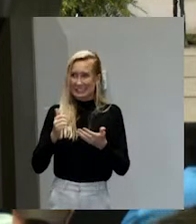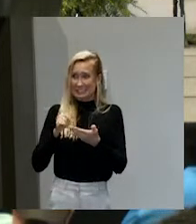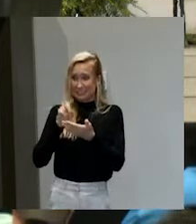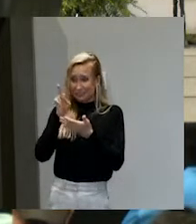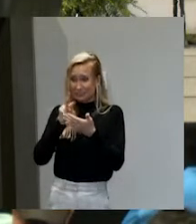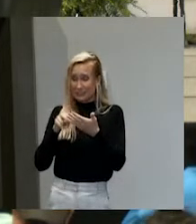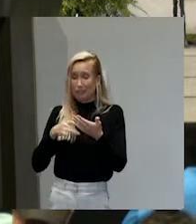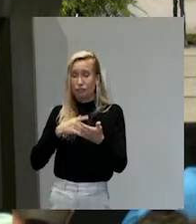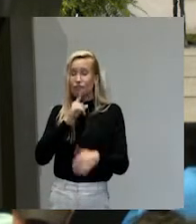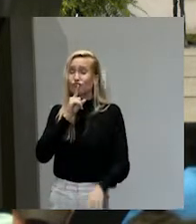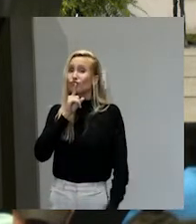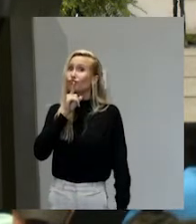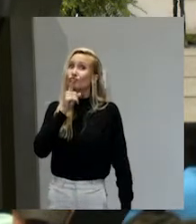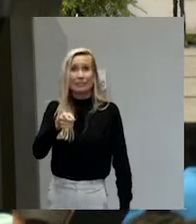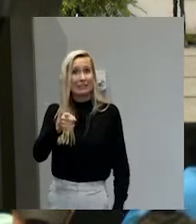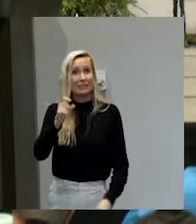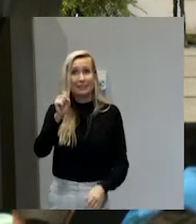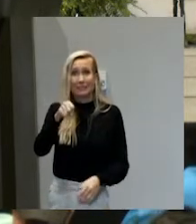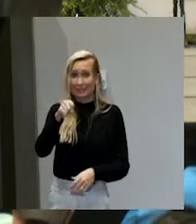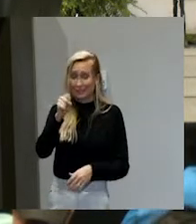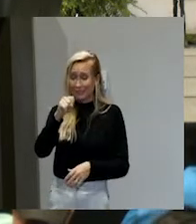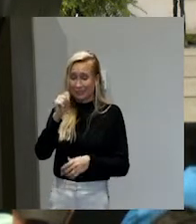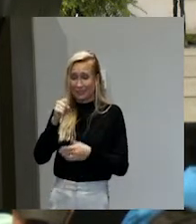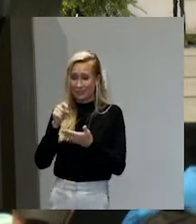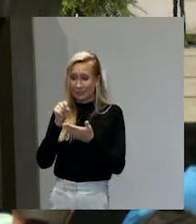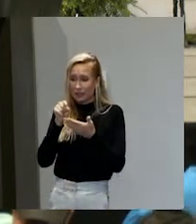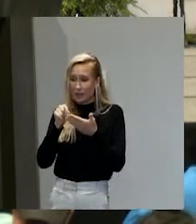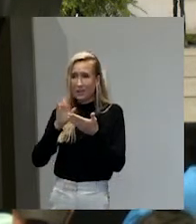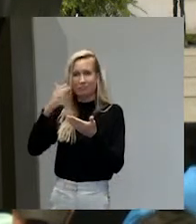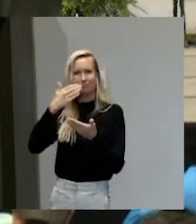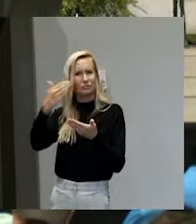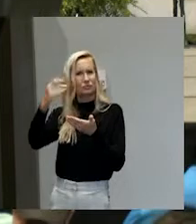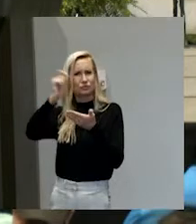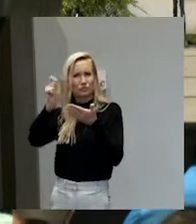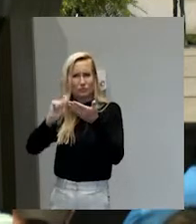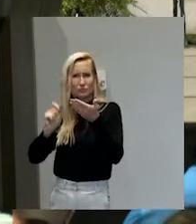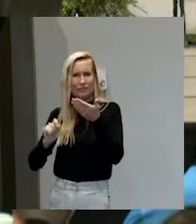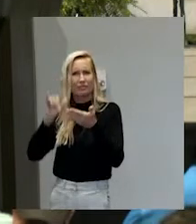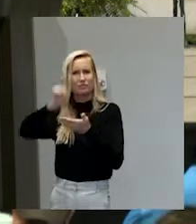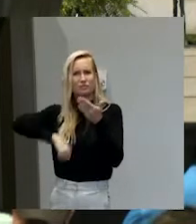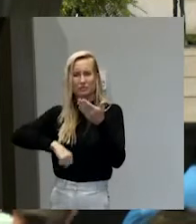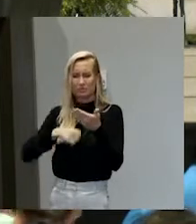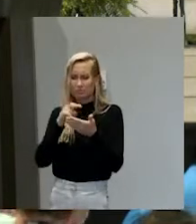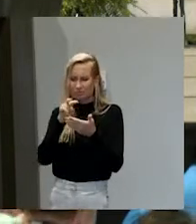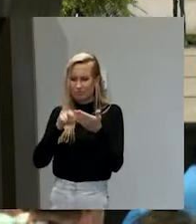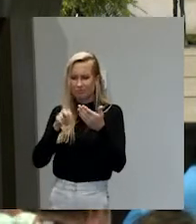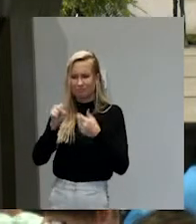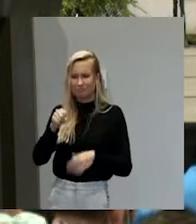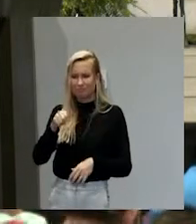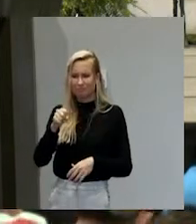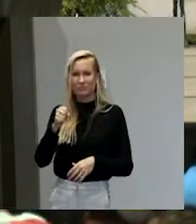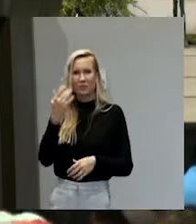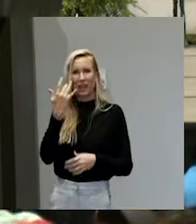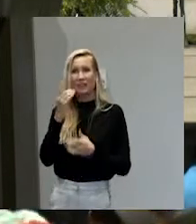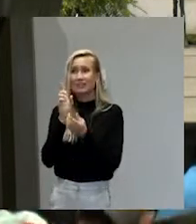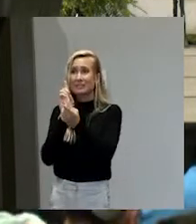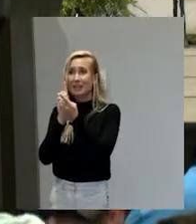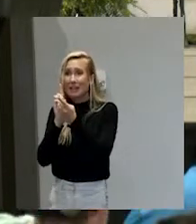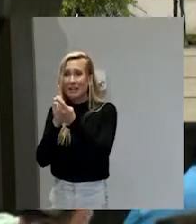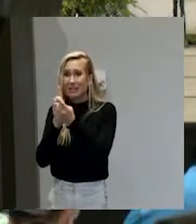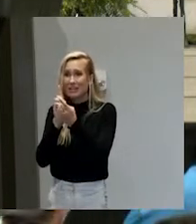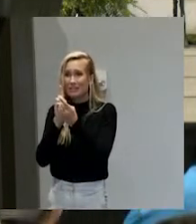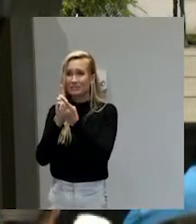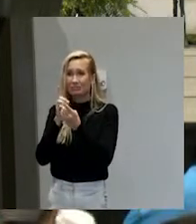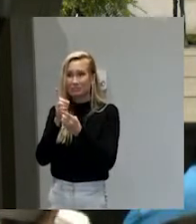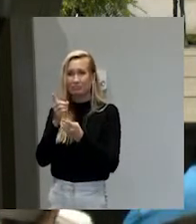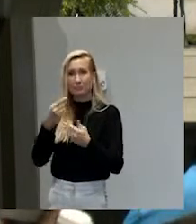view of dating as an autistic person and how upsetting it can be. And so